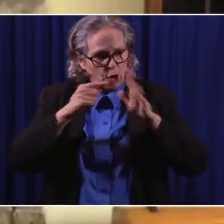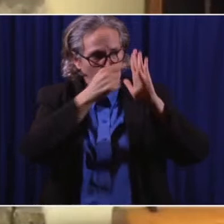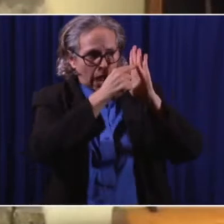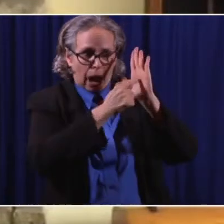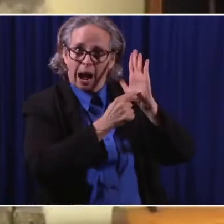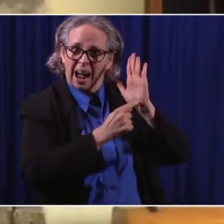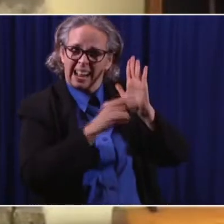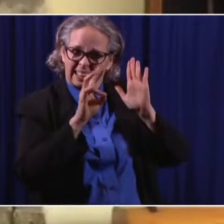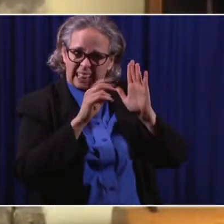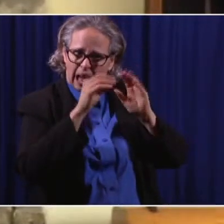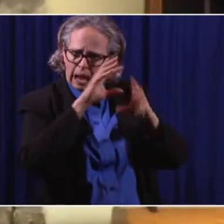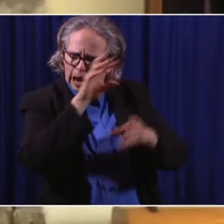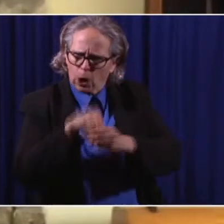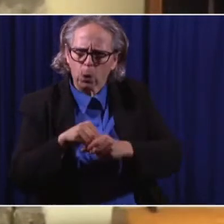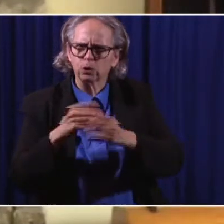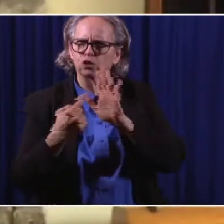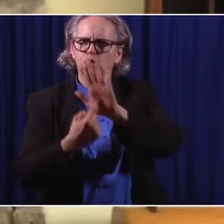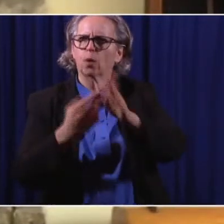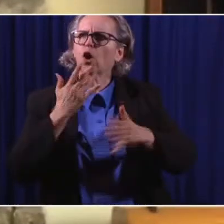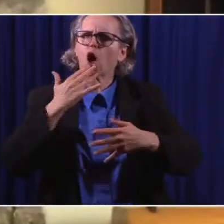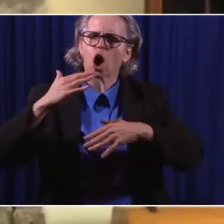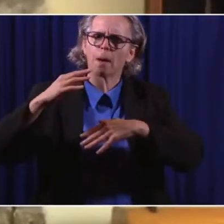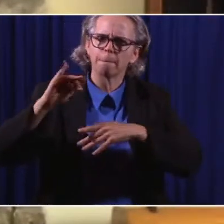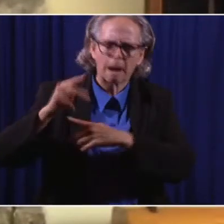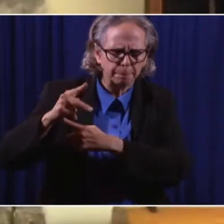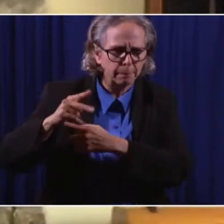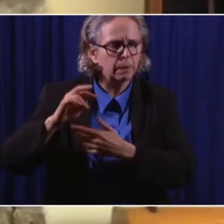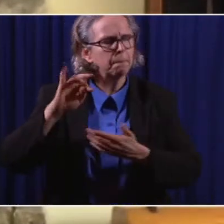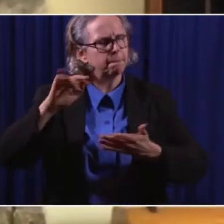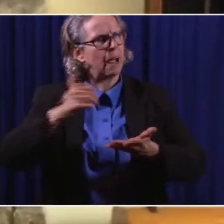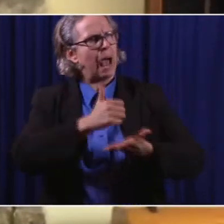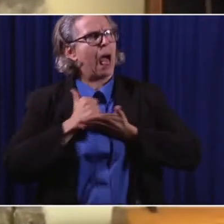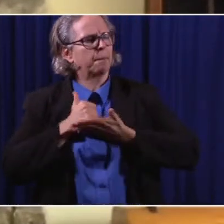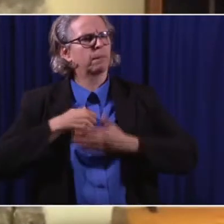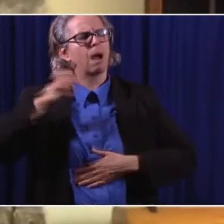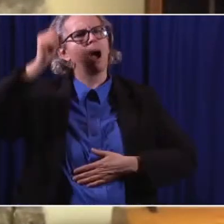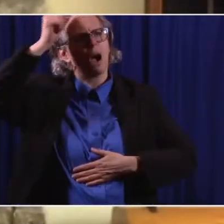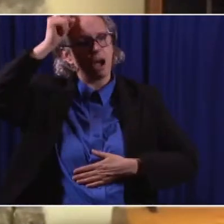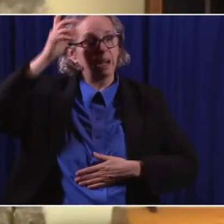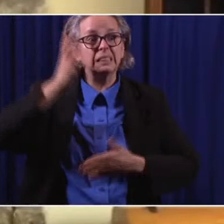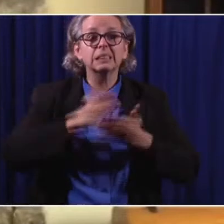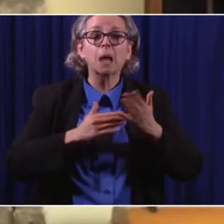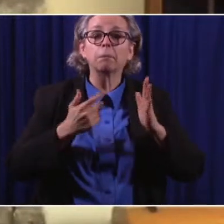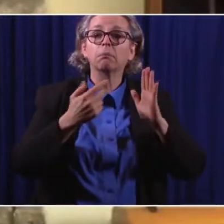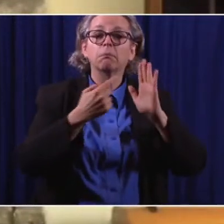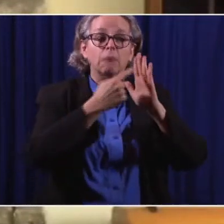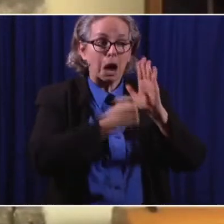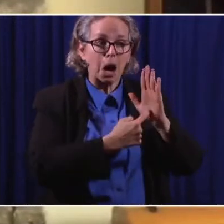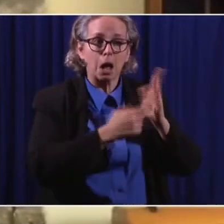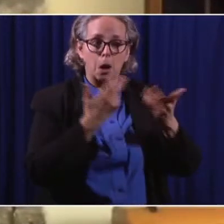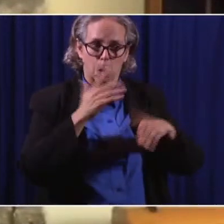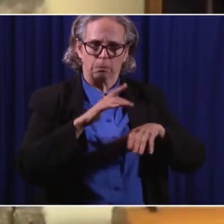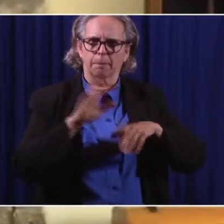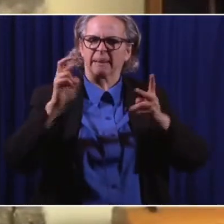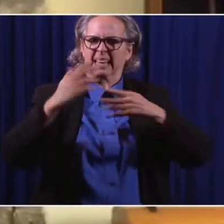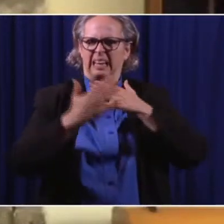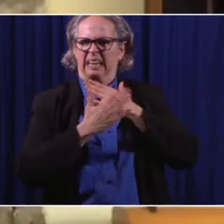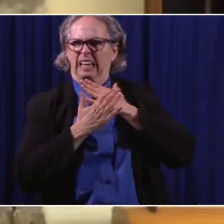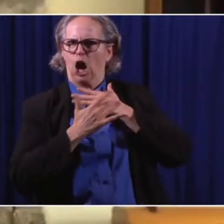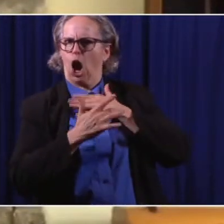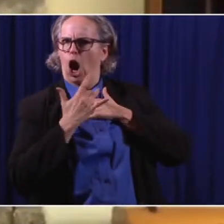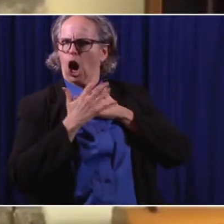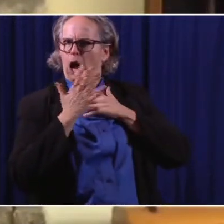you overall where you are. And some of those indicators are early warning indicators, and some of them are